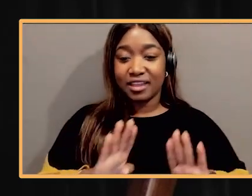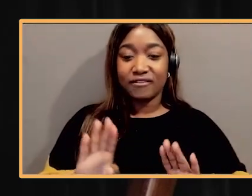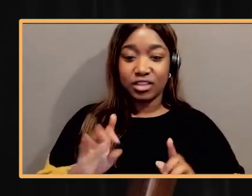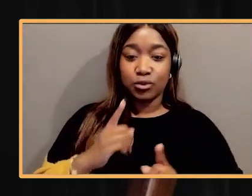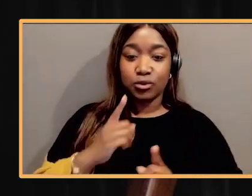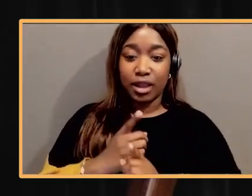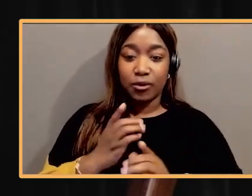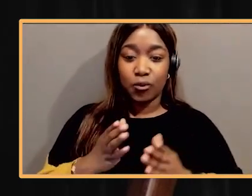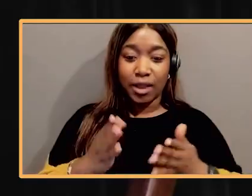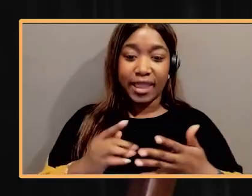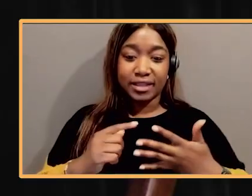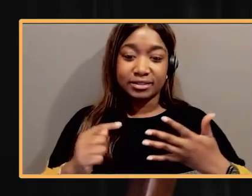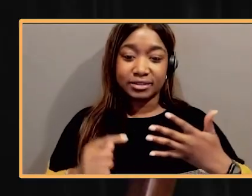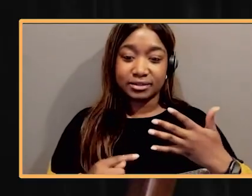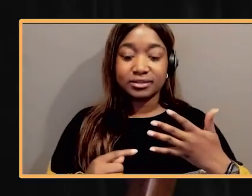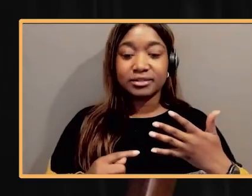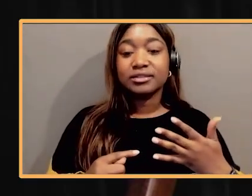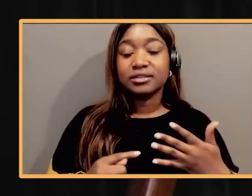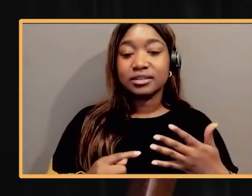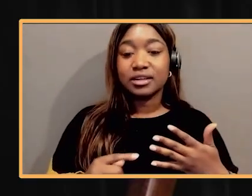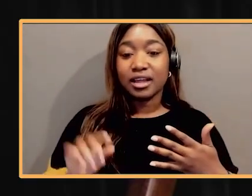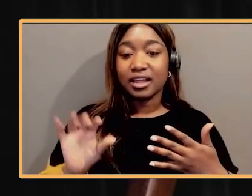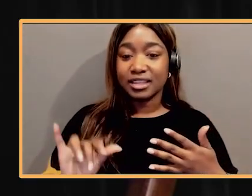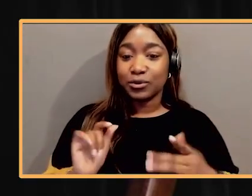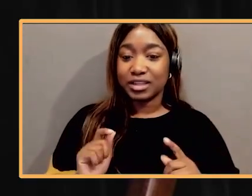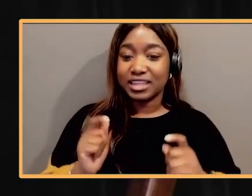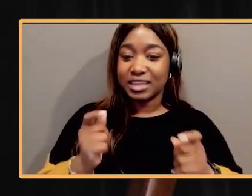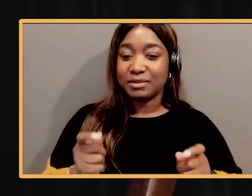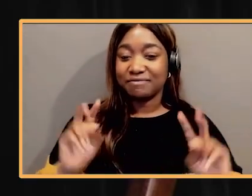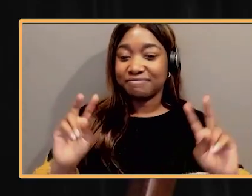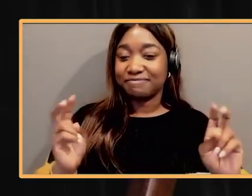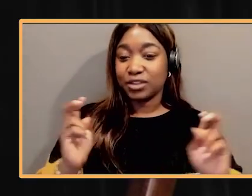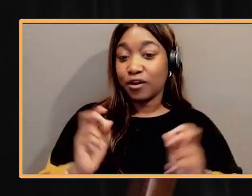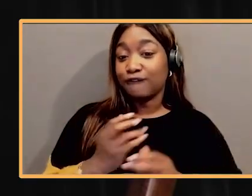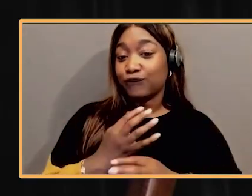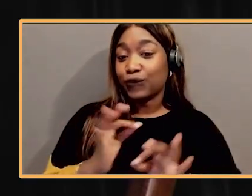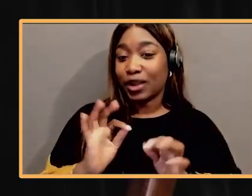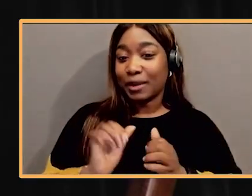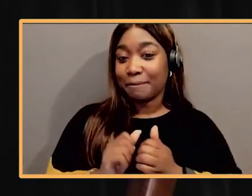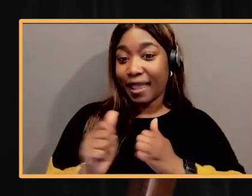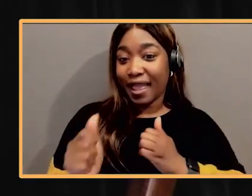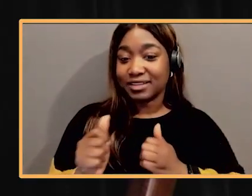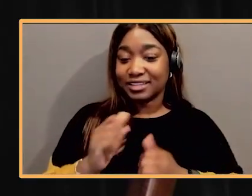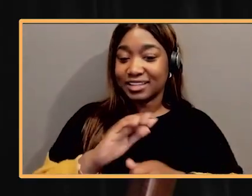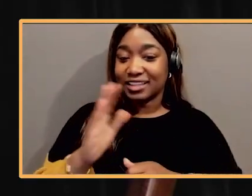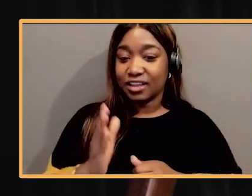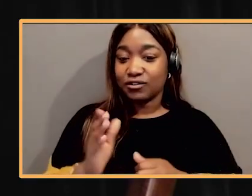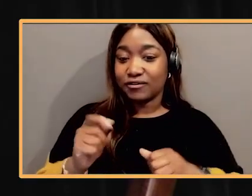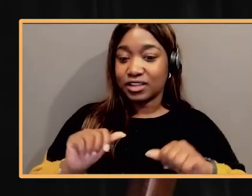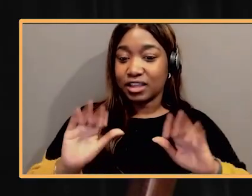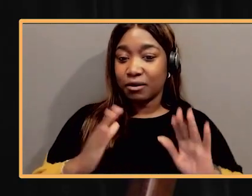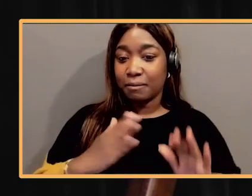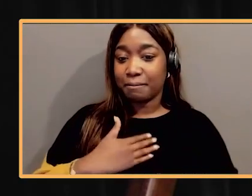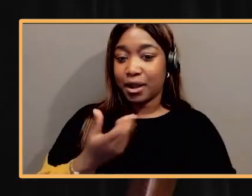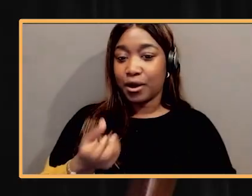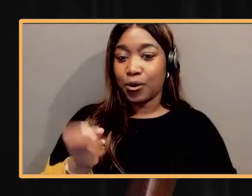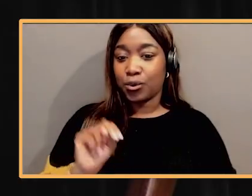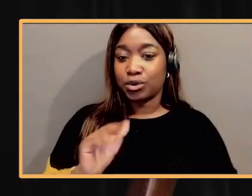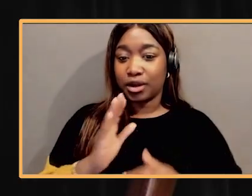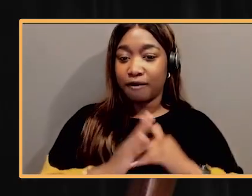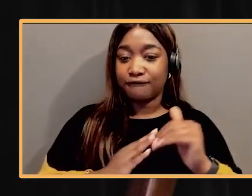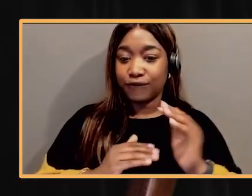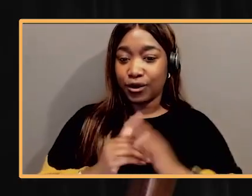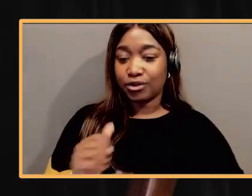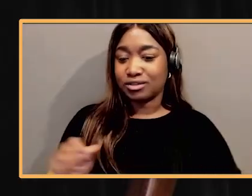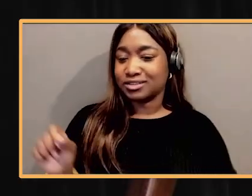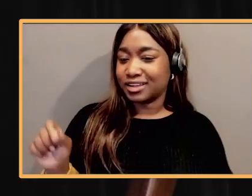ways. That gives me a free pass to then never have to give up my own comfort. Yes. That's what's coming